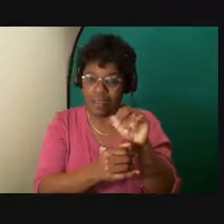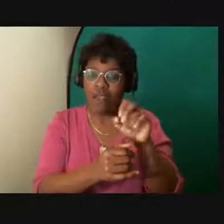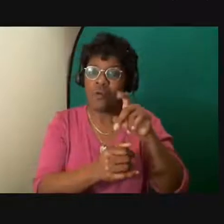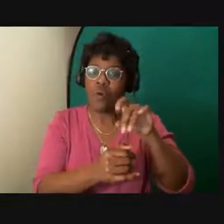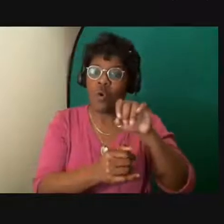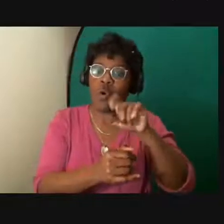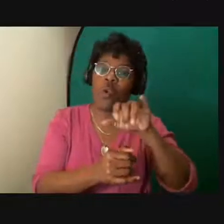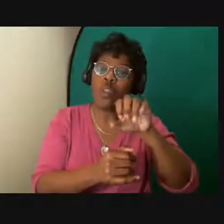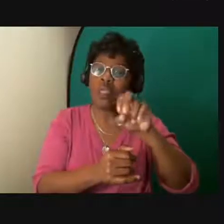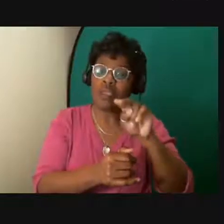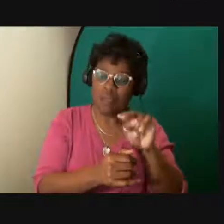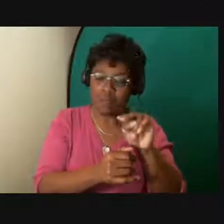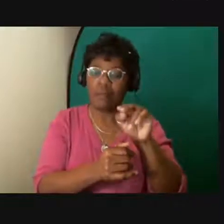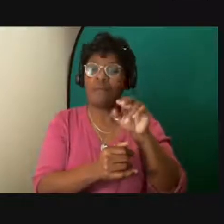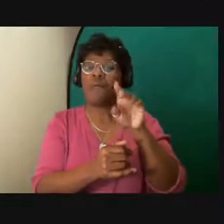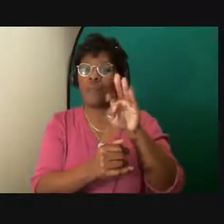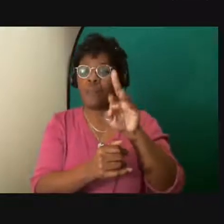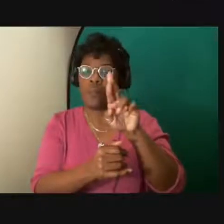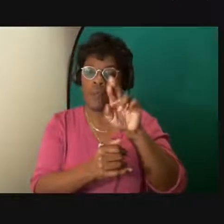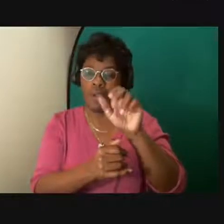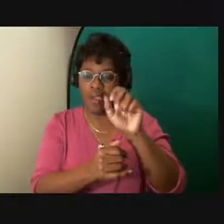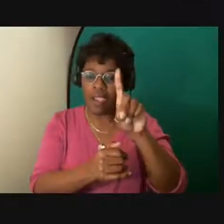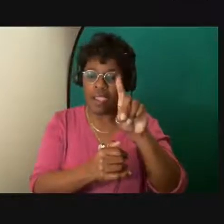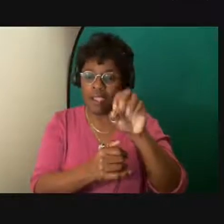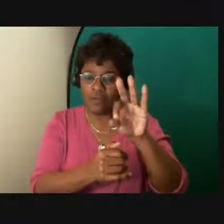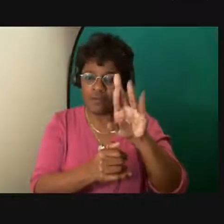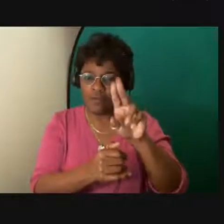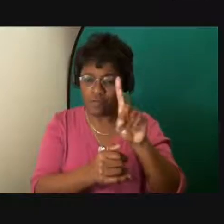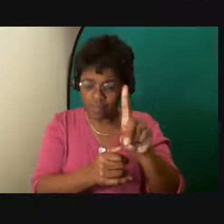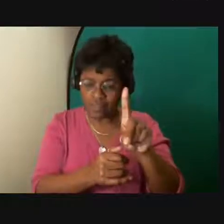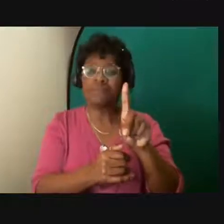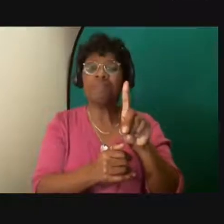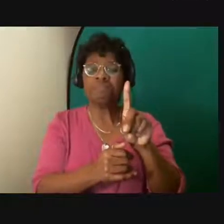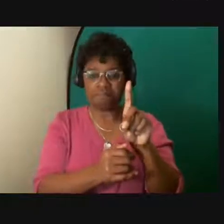this morning by Sister White.